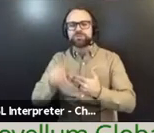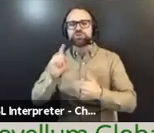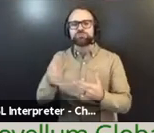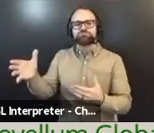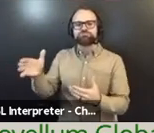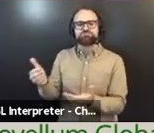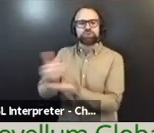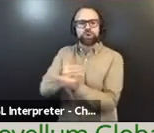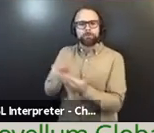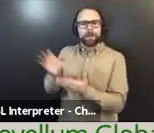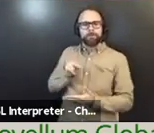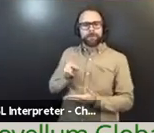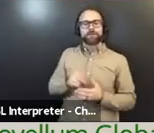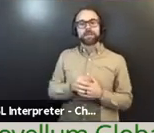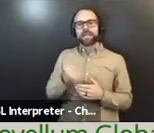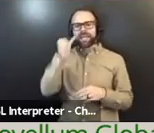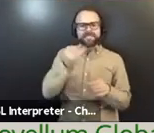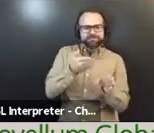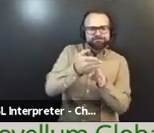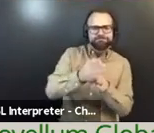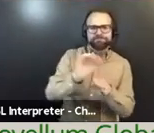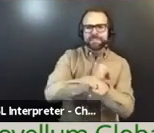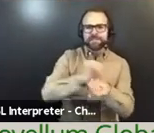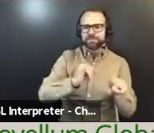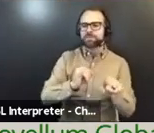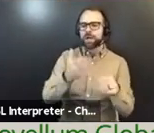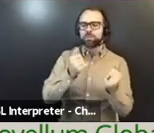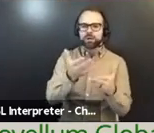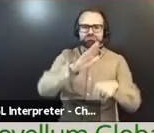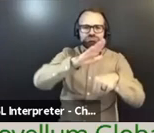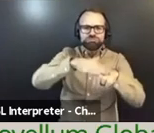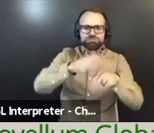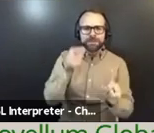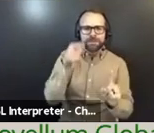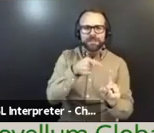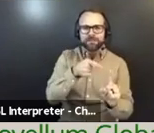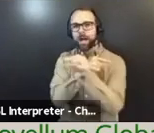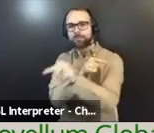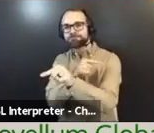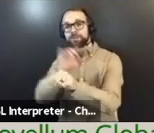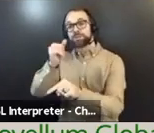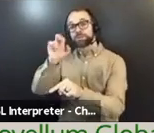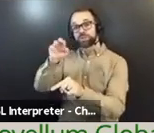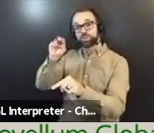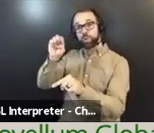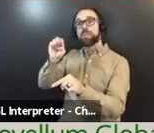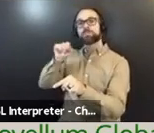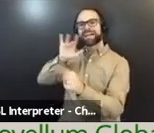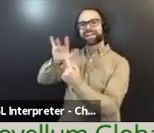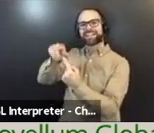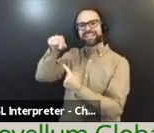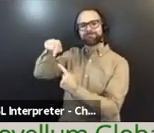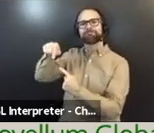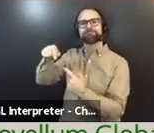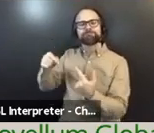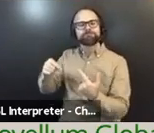if you're saying, well, I'm in this industry, I'm looking for a particular consultant, reach out to Jerome. We work with probably